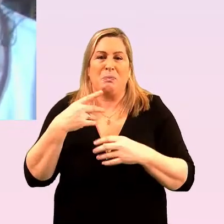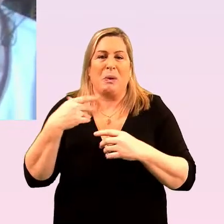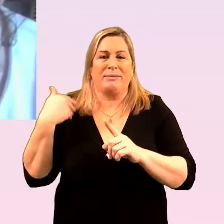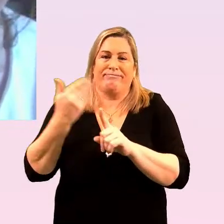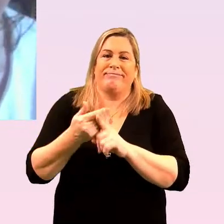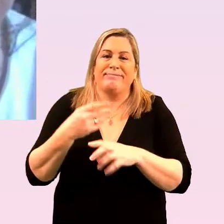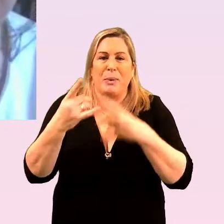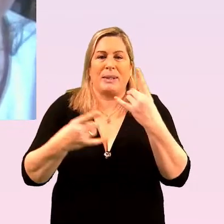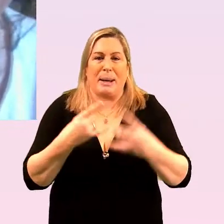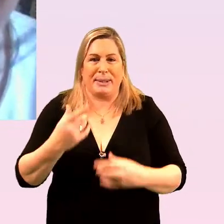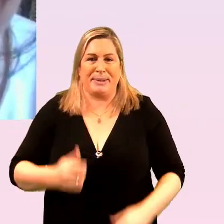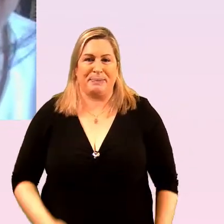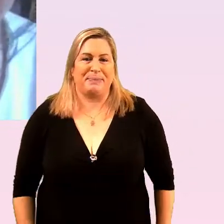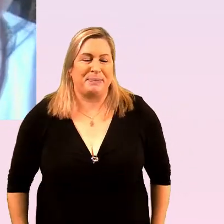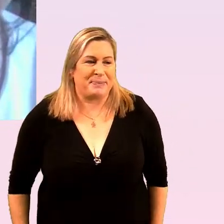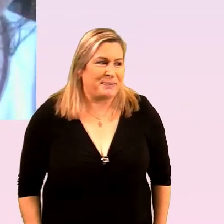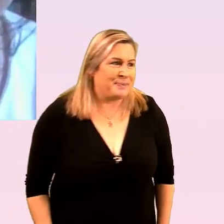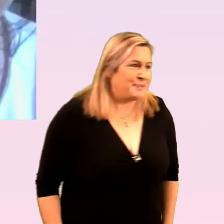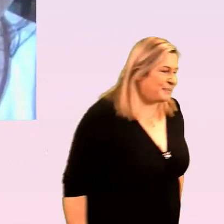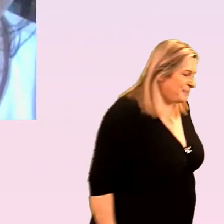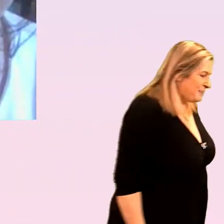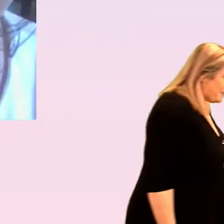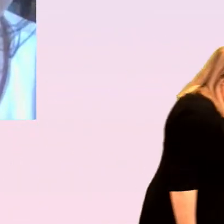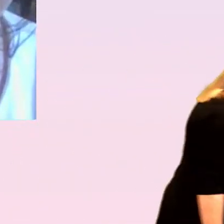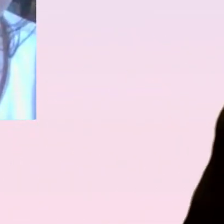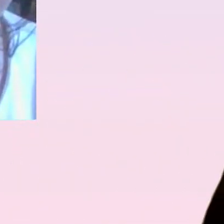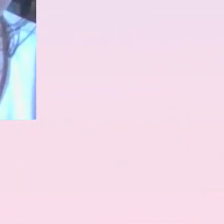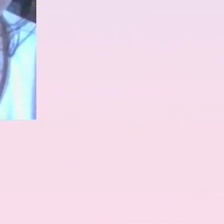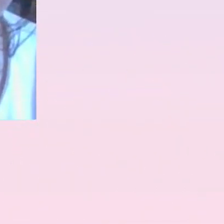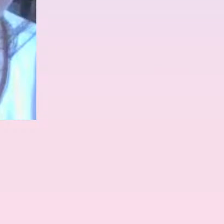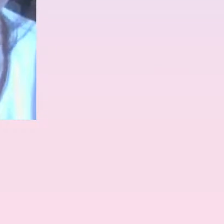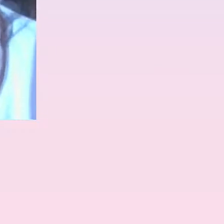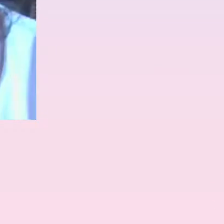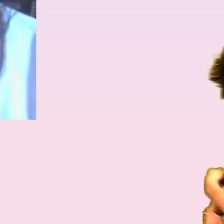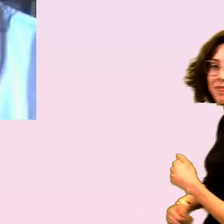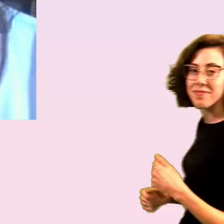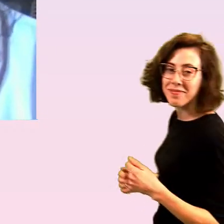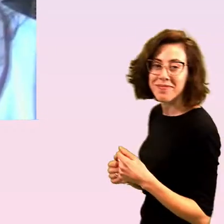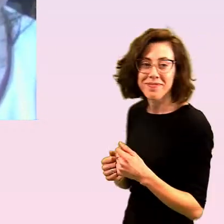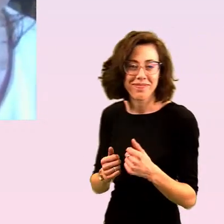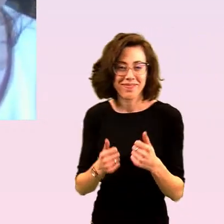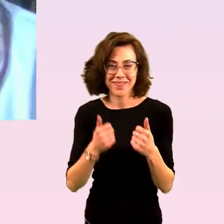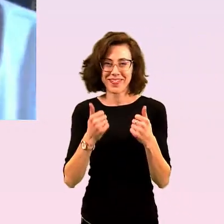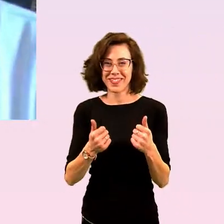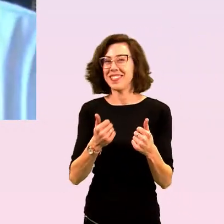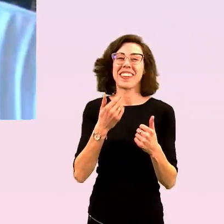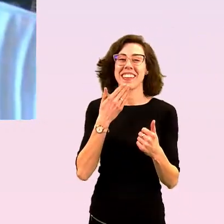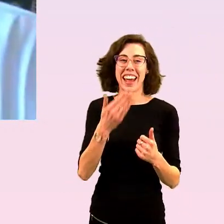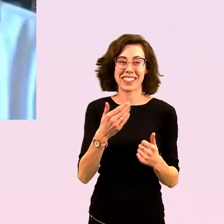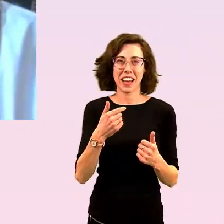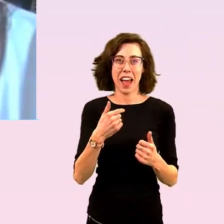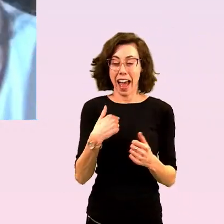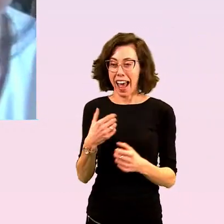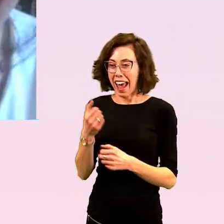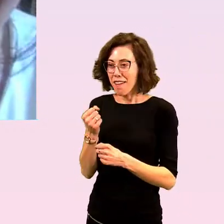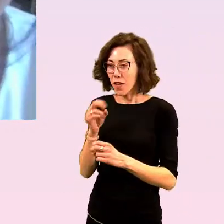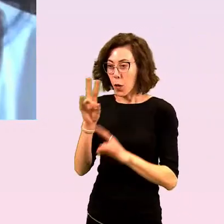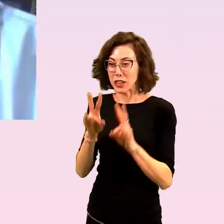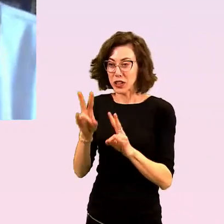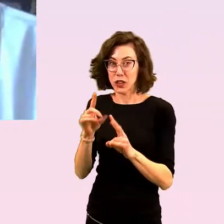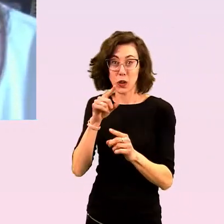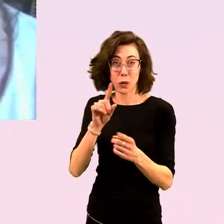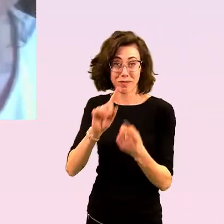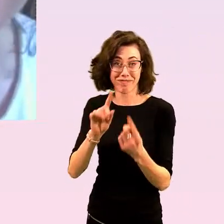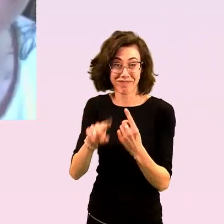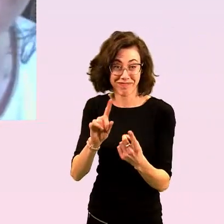of some of the aspects. Thank you, Shauna. You're cutting across all my questions there. Thank you so much. I'm only messing.